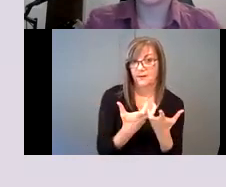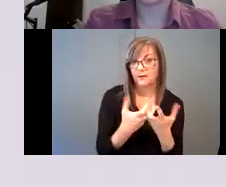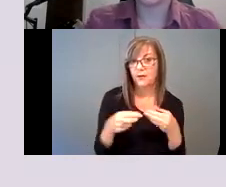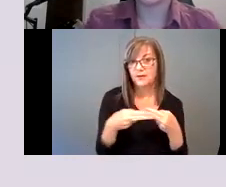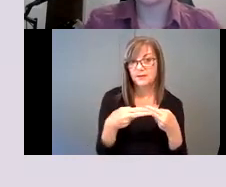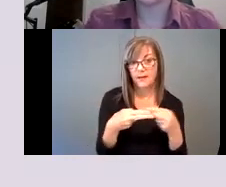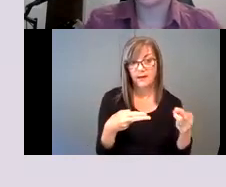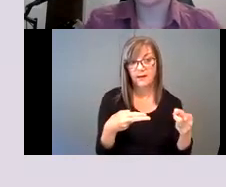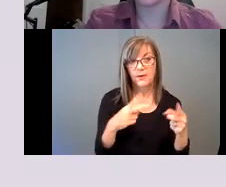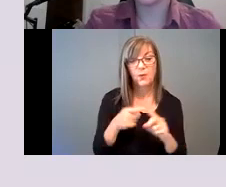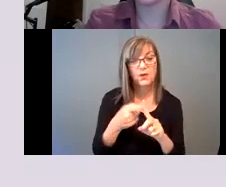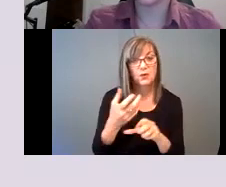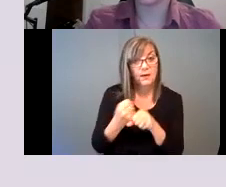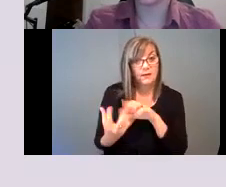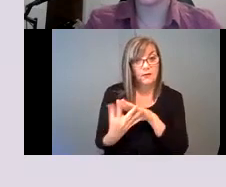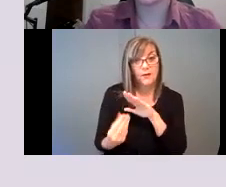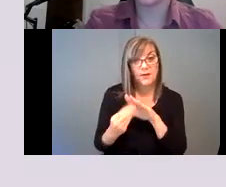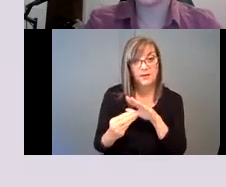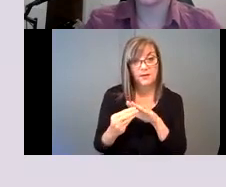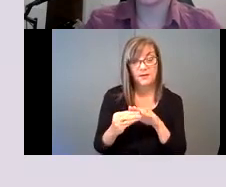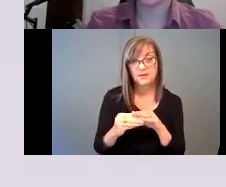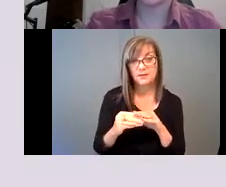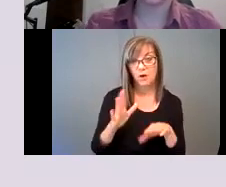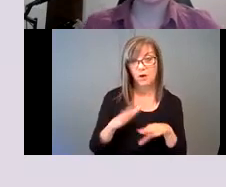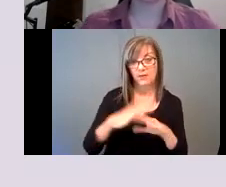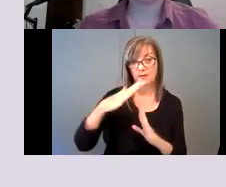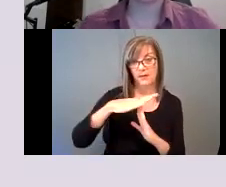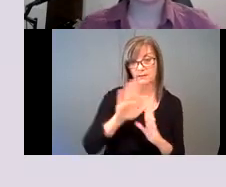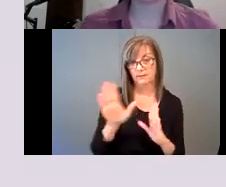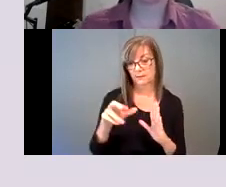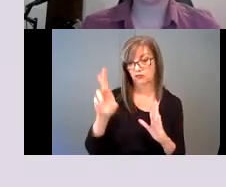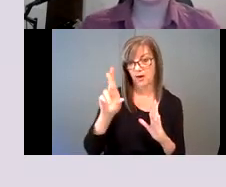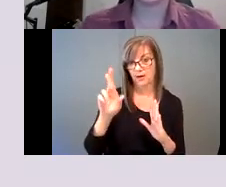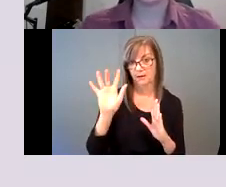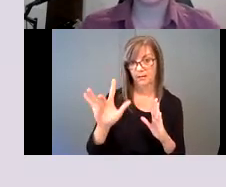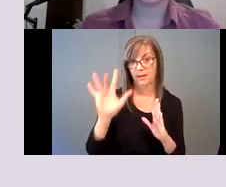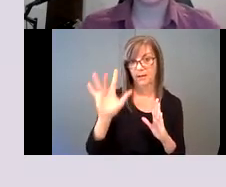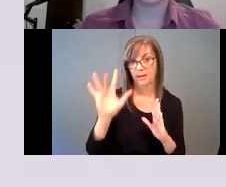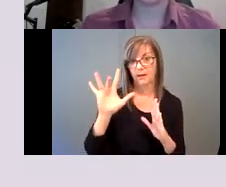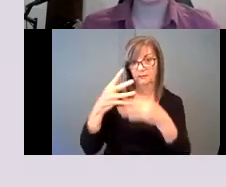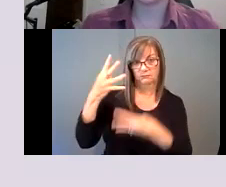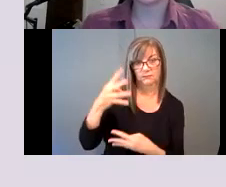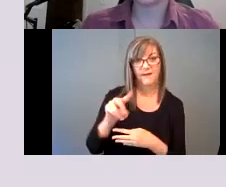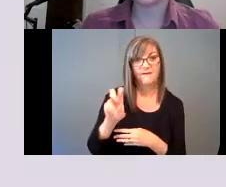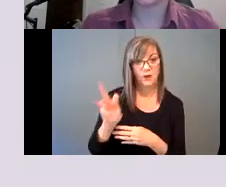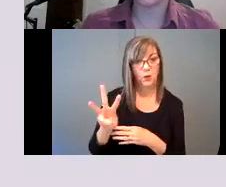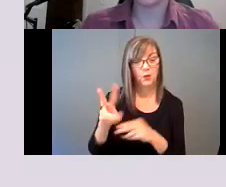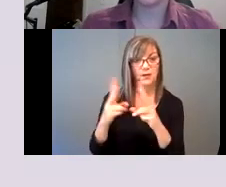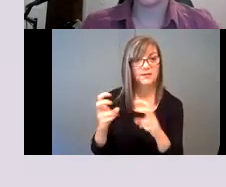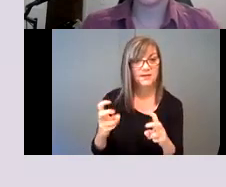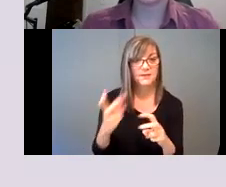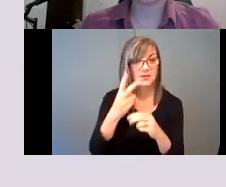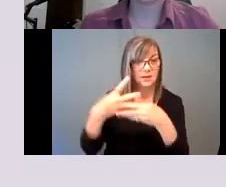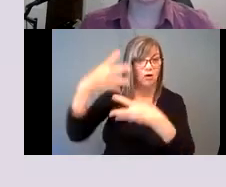able to click on the link at the top right that says view the assessment. And so this is actually healing-centered organizational